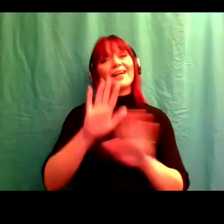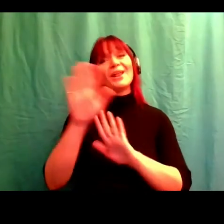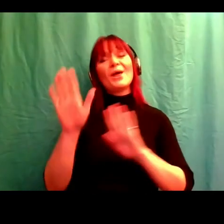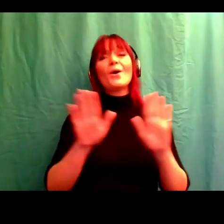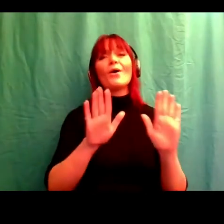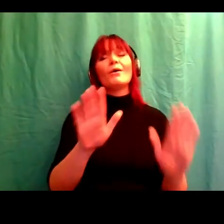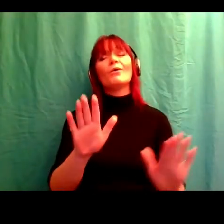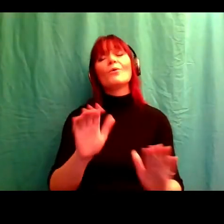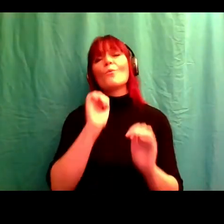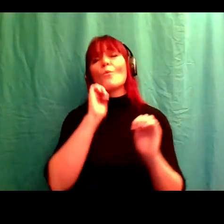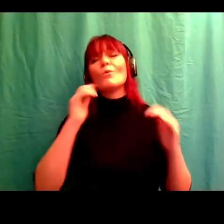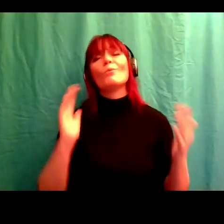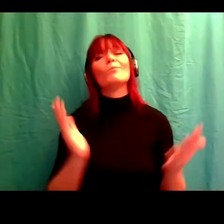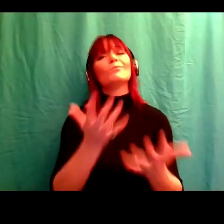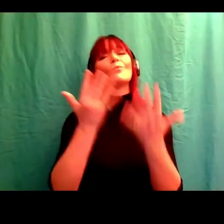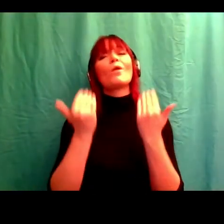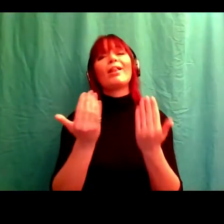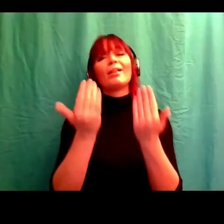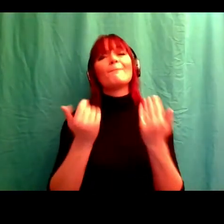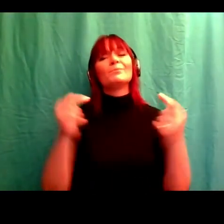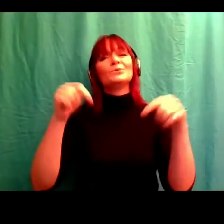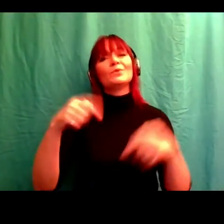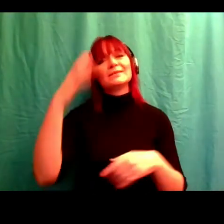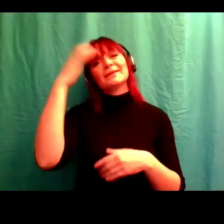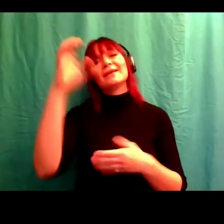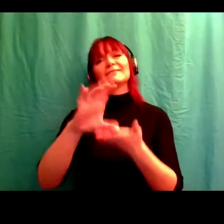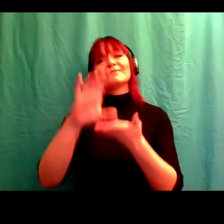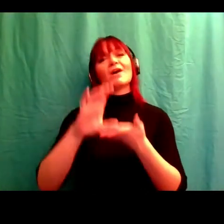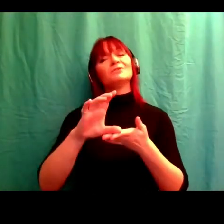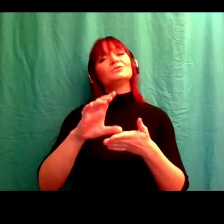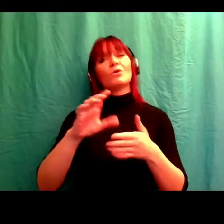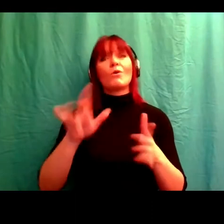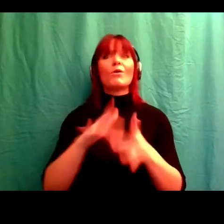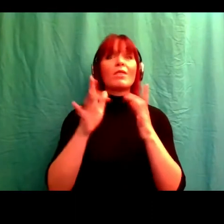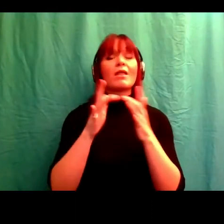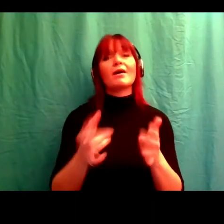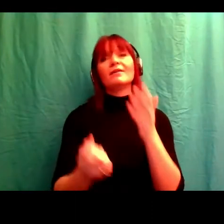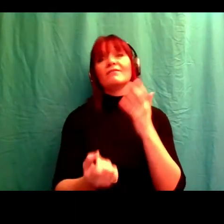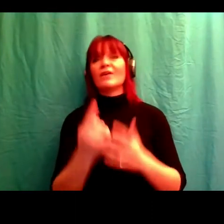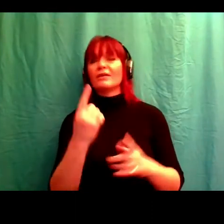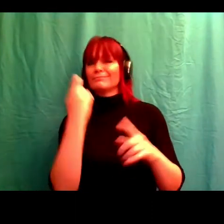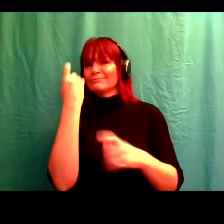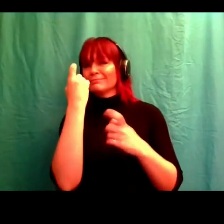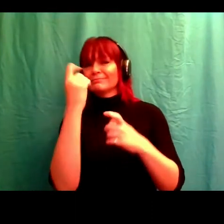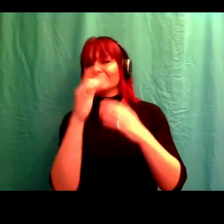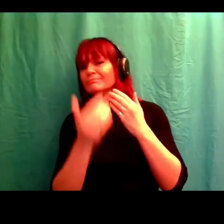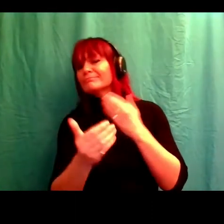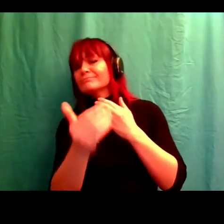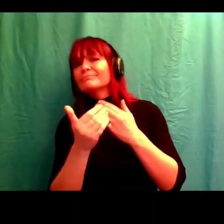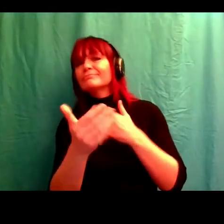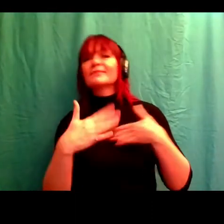very warm welcome to this King's Fund online event, where we're going to be exploring what's in store for health and care in 2021 and